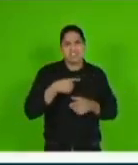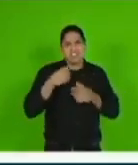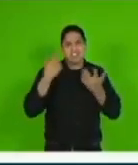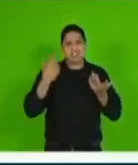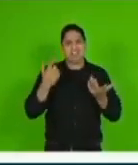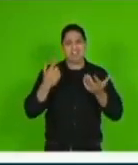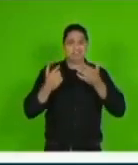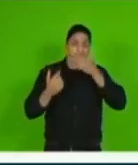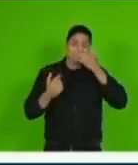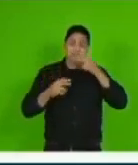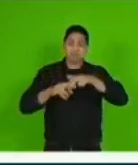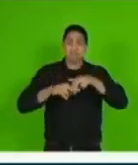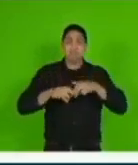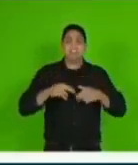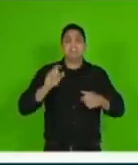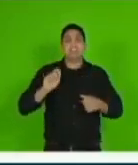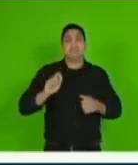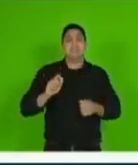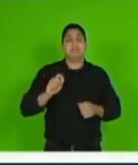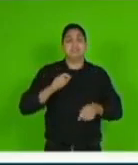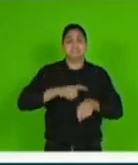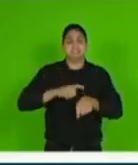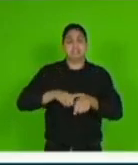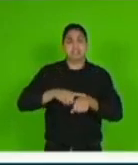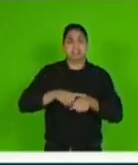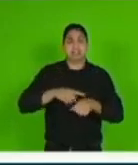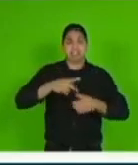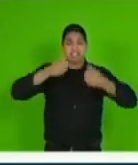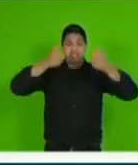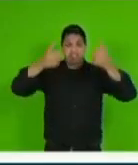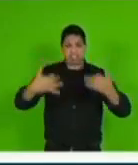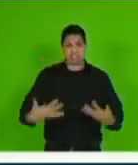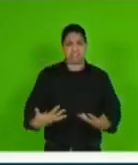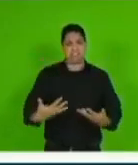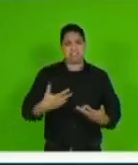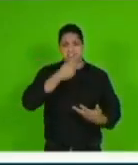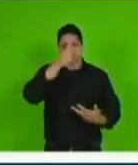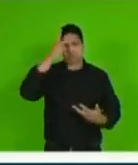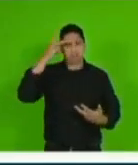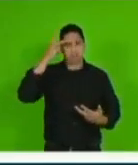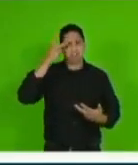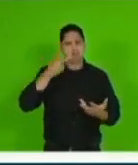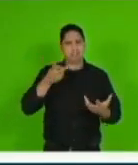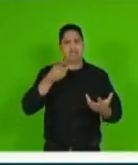Everyone's a little foolish, right? But when Jesus